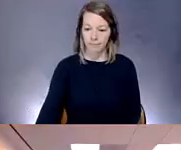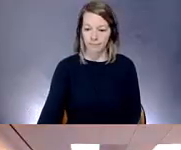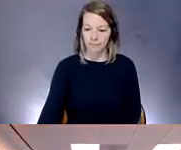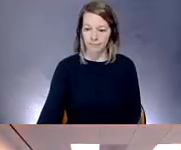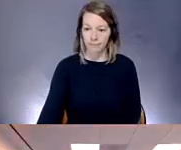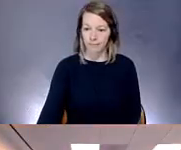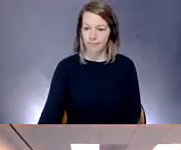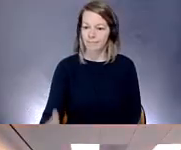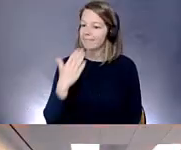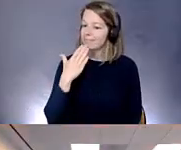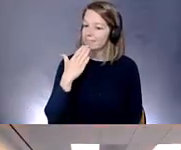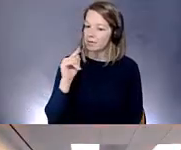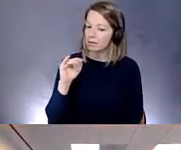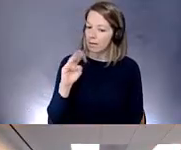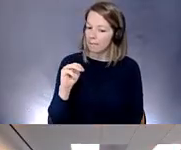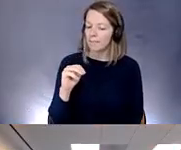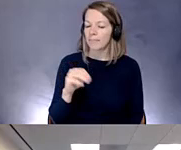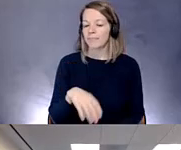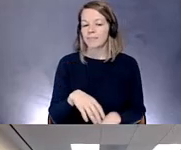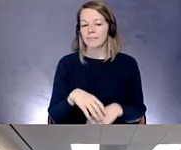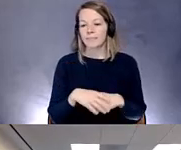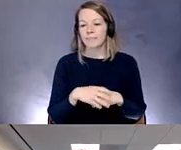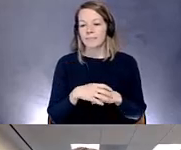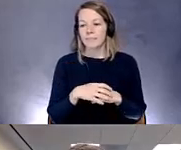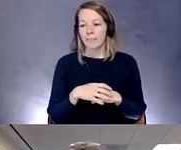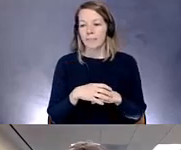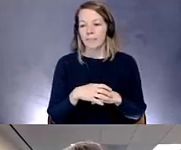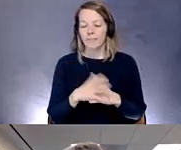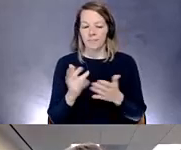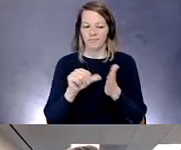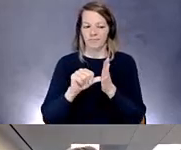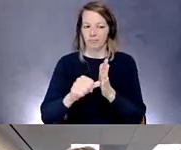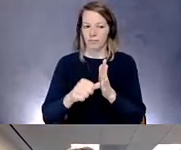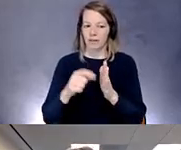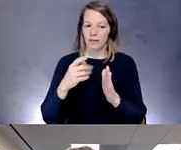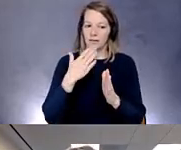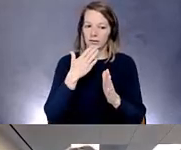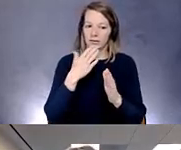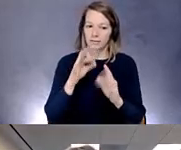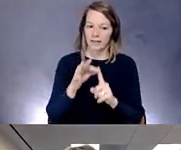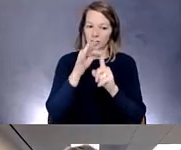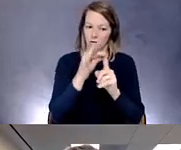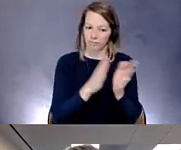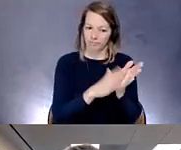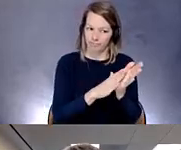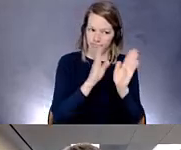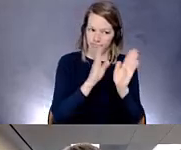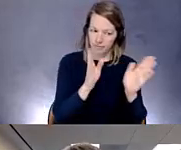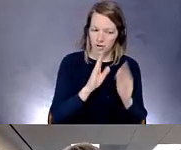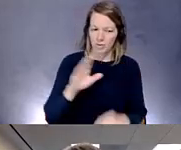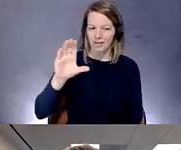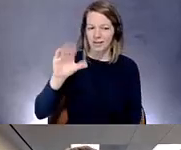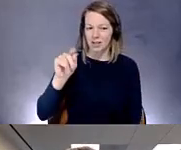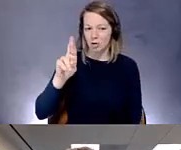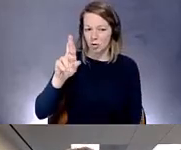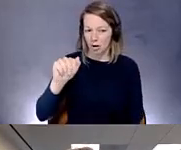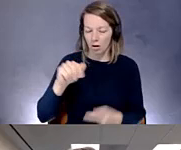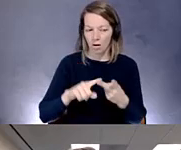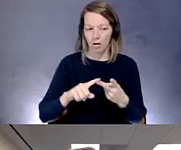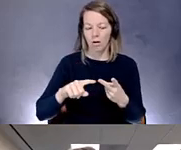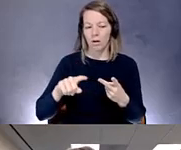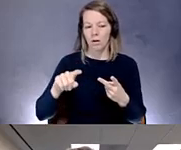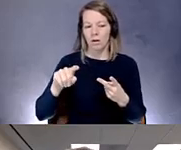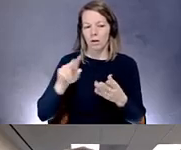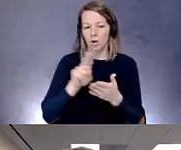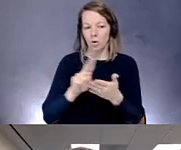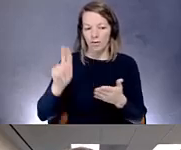Thank you, Tom, as always. And I want to underscore a special shout out to Centurion University, or UC Health, who picked